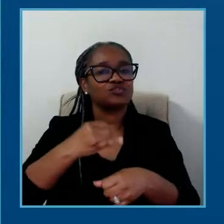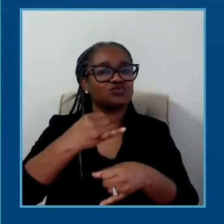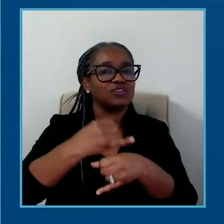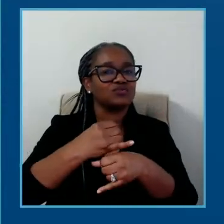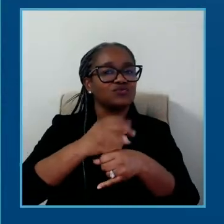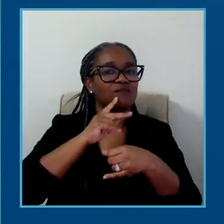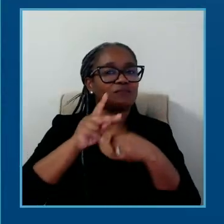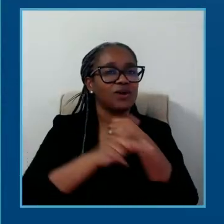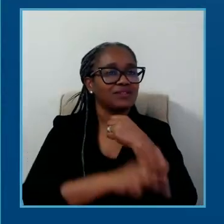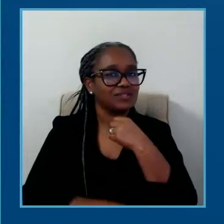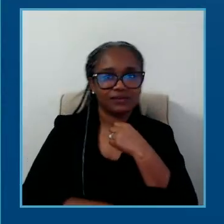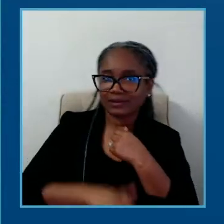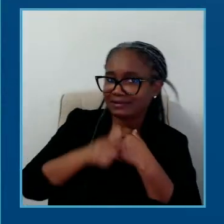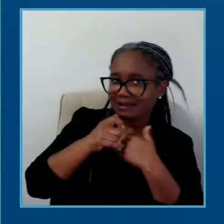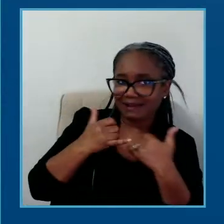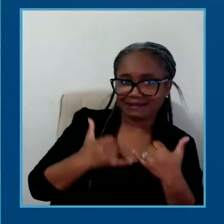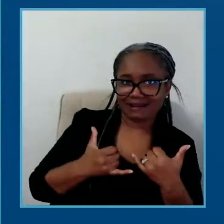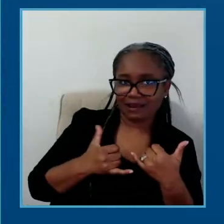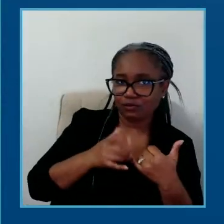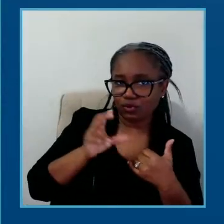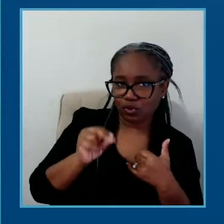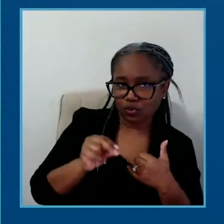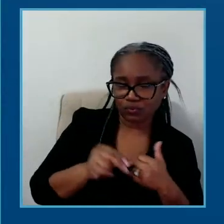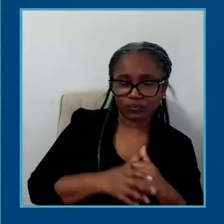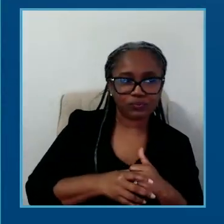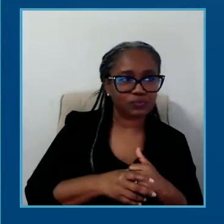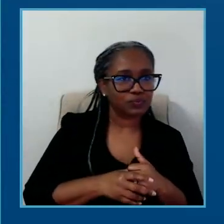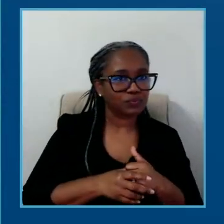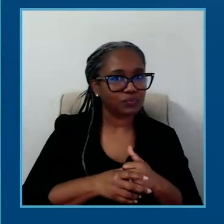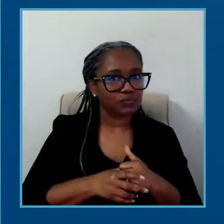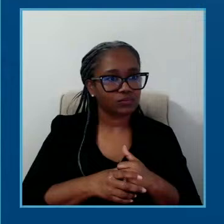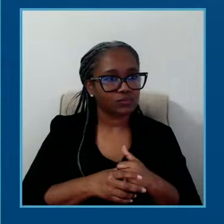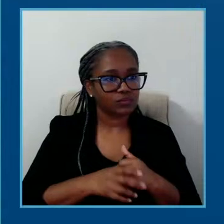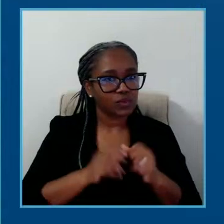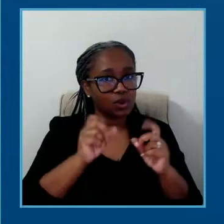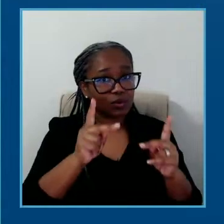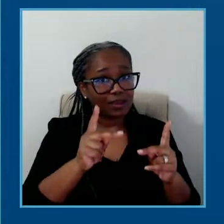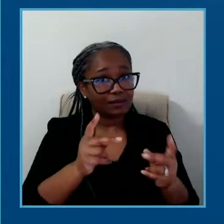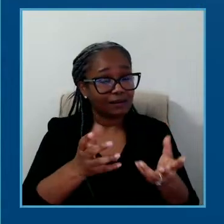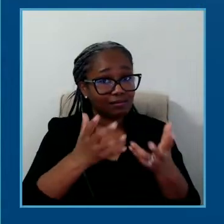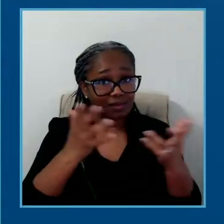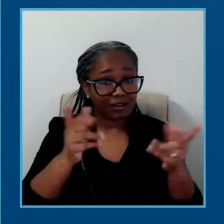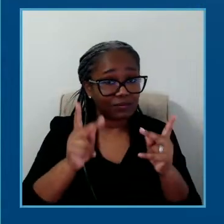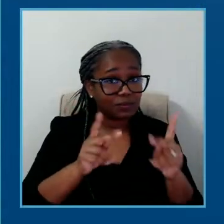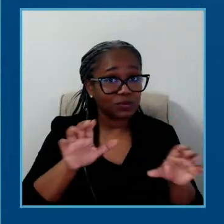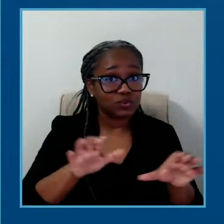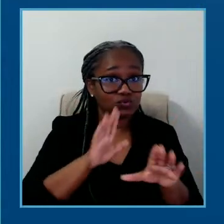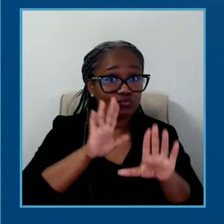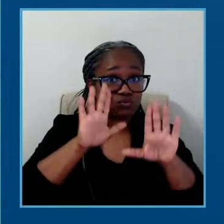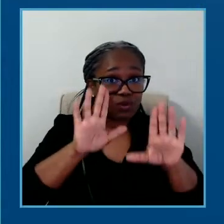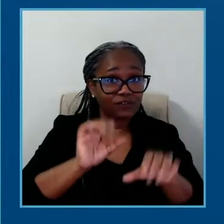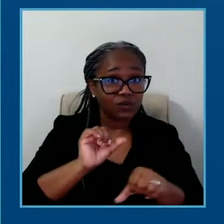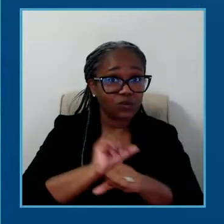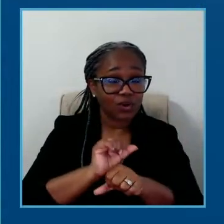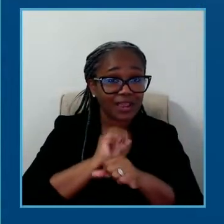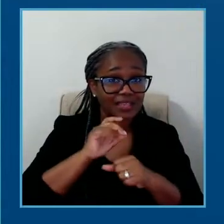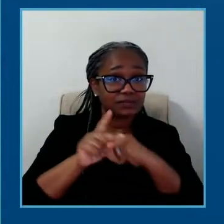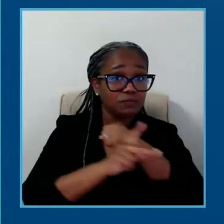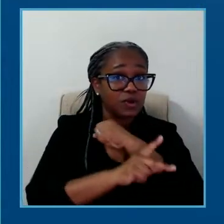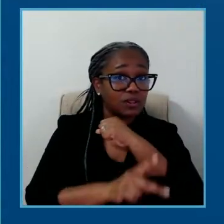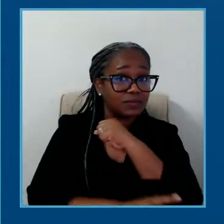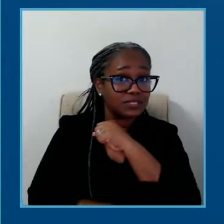Not at this time, no. Okay. I mean, a lot of people do great work as parliamentarians without that, but just